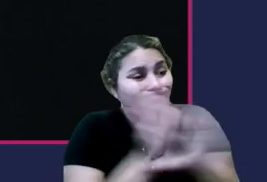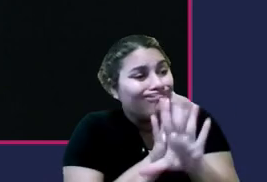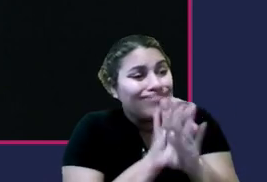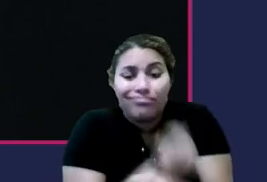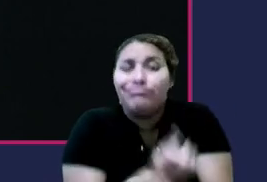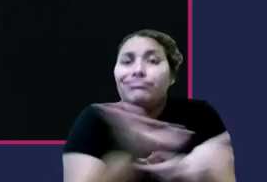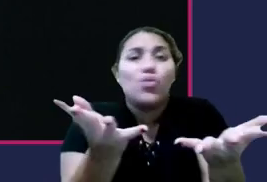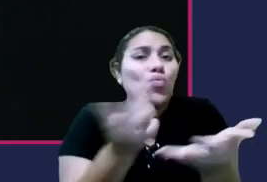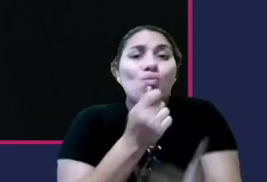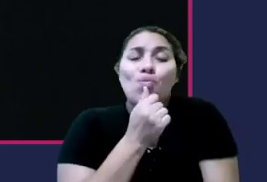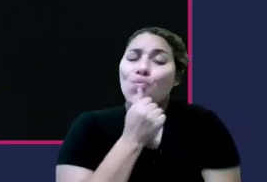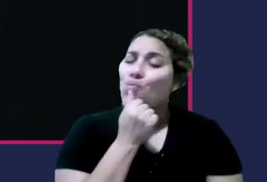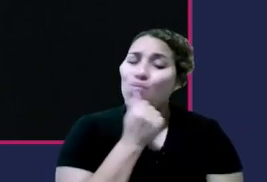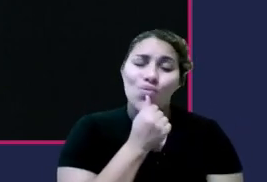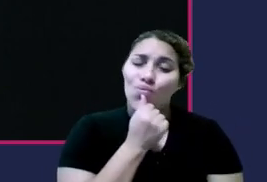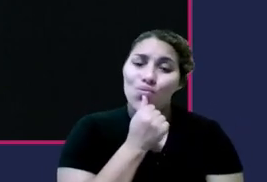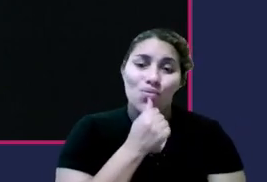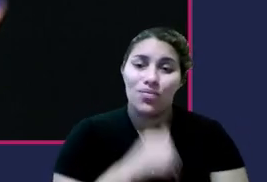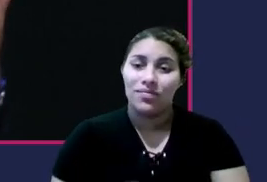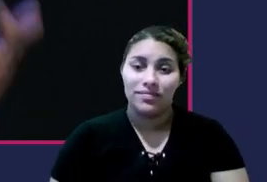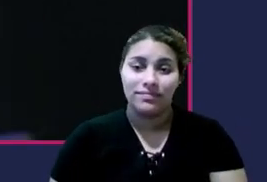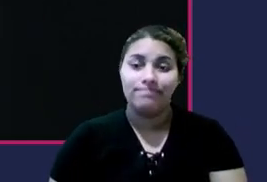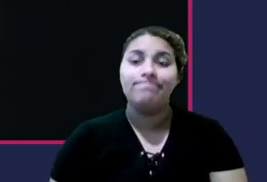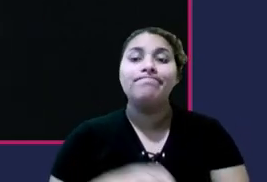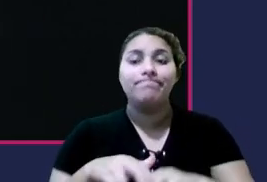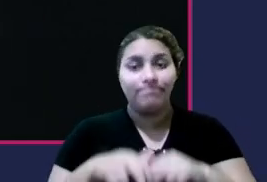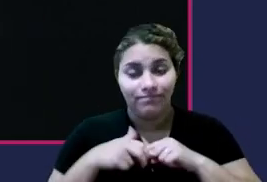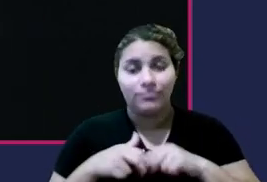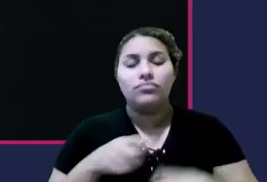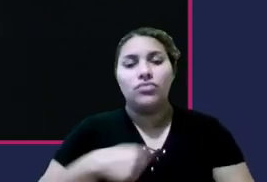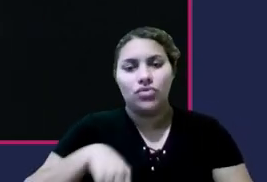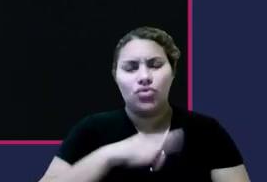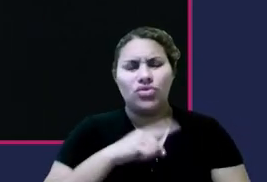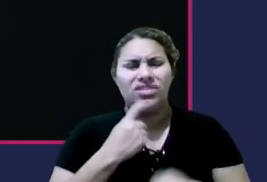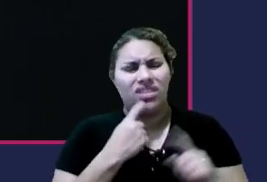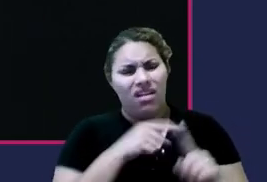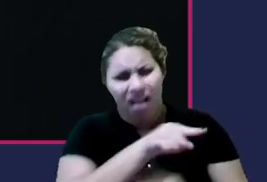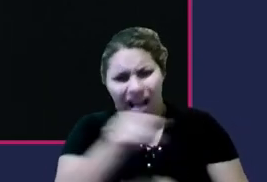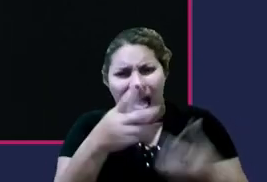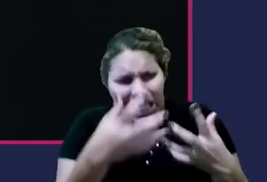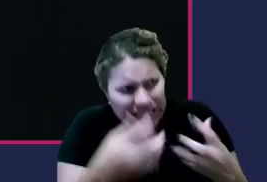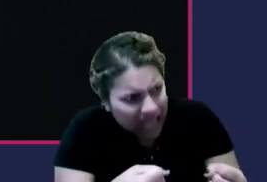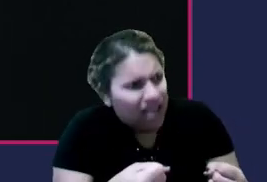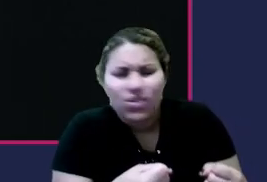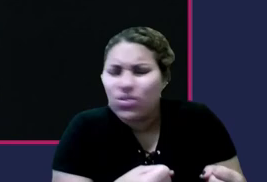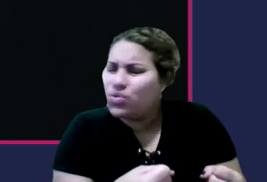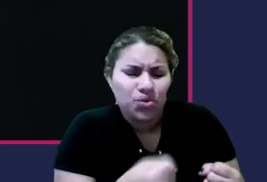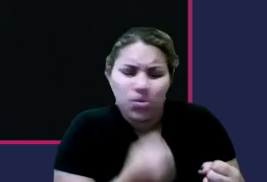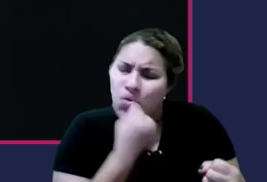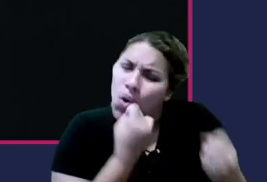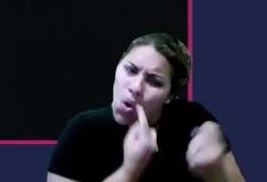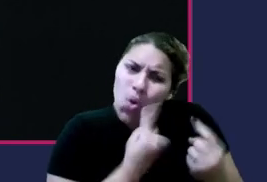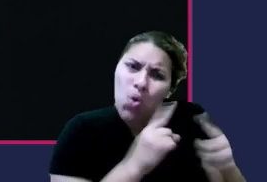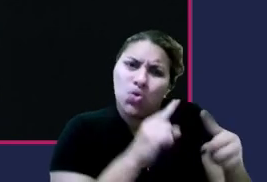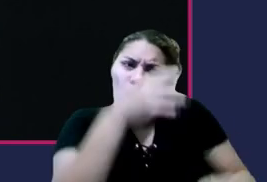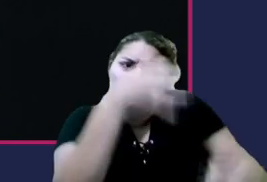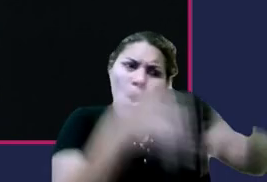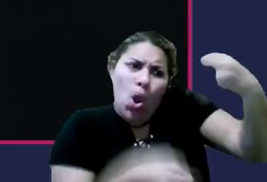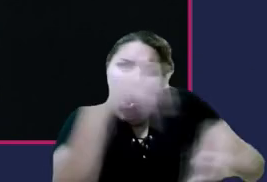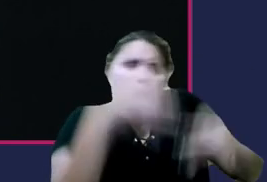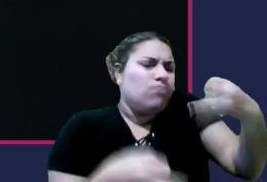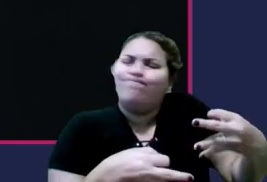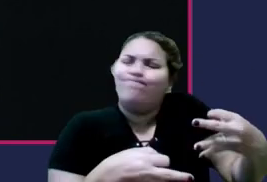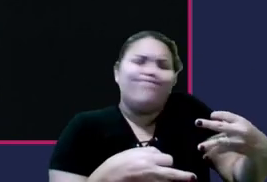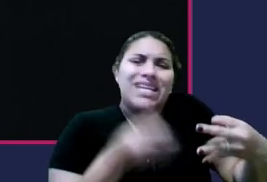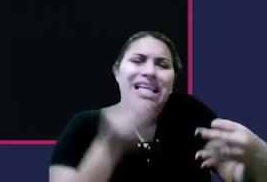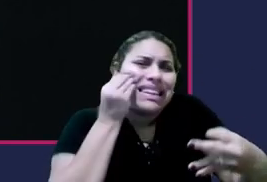still not enforced or made available. So we are all against judicialization. It's